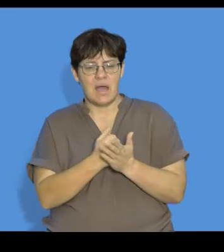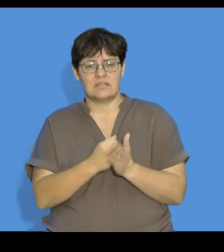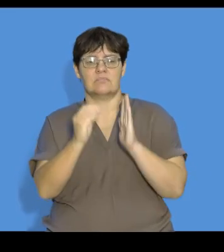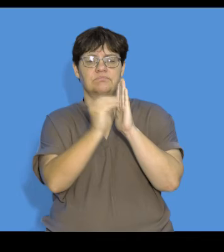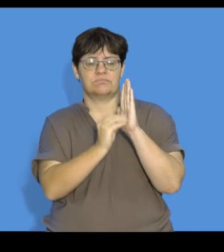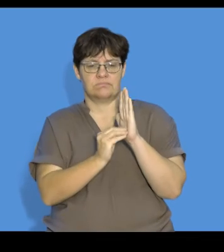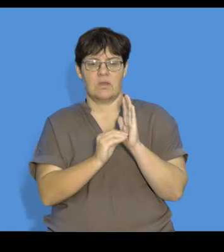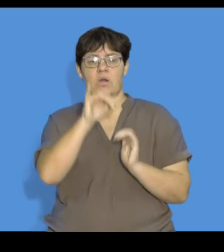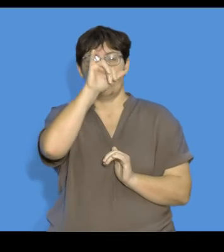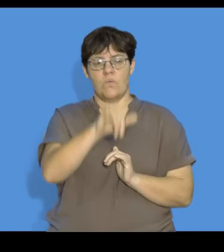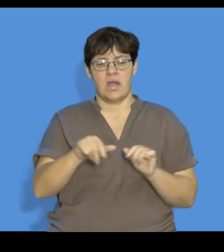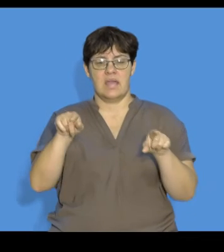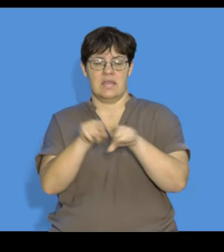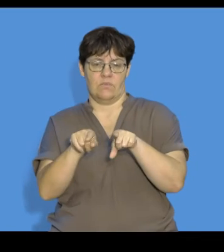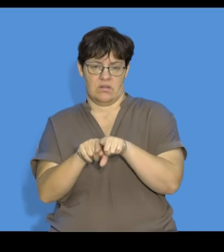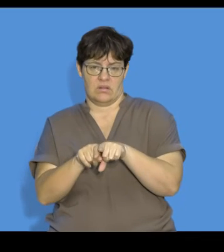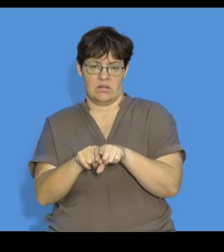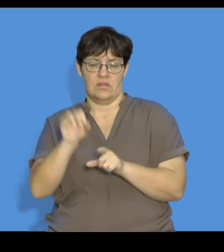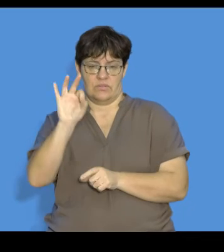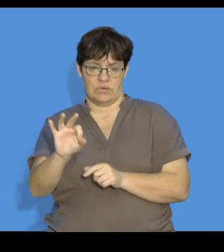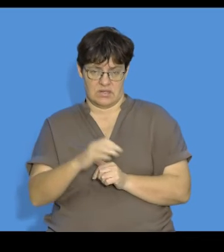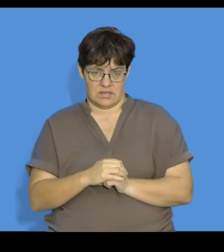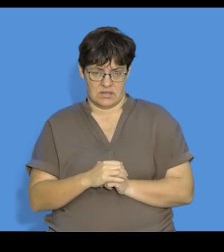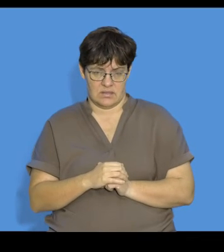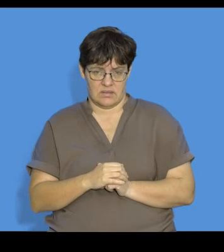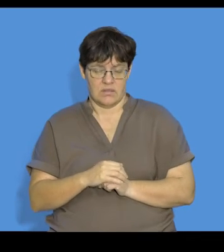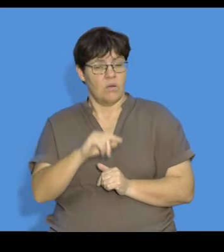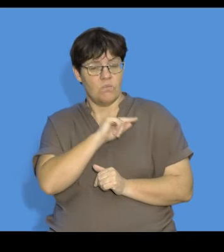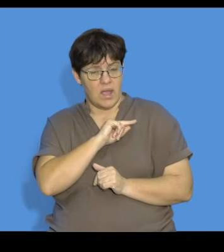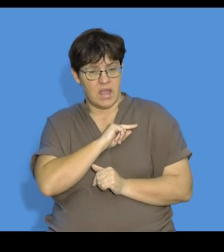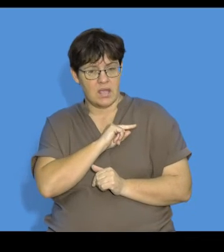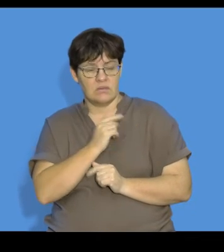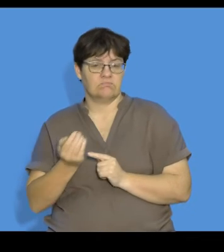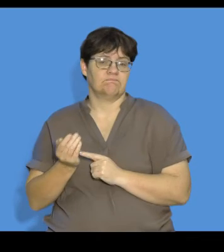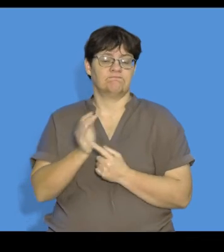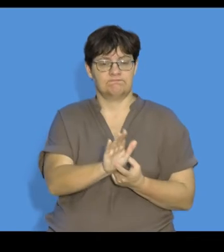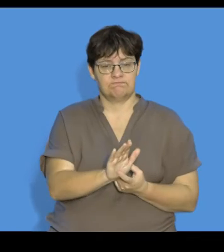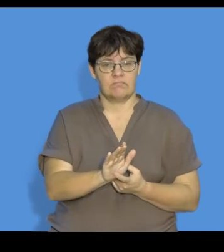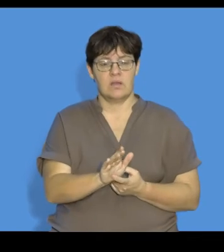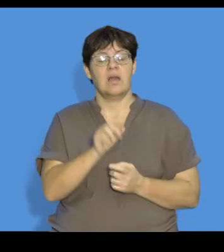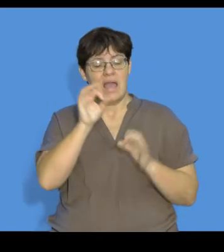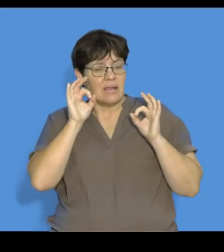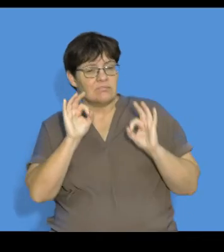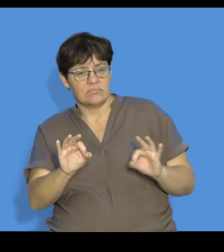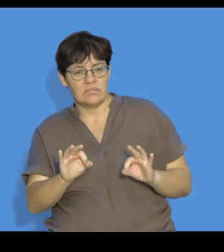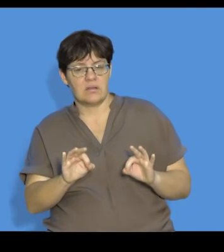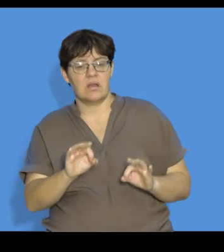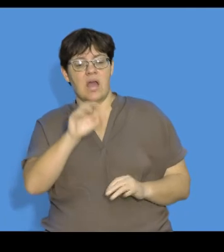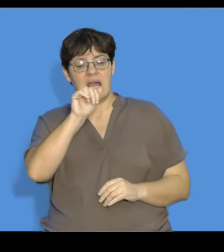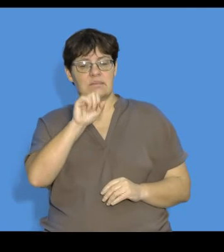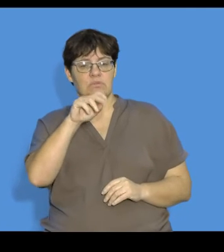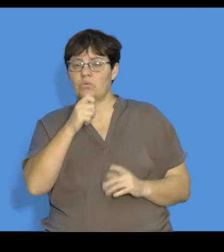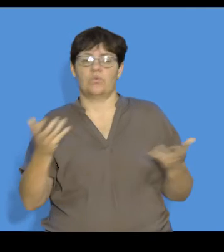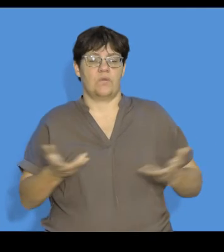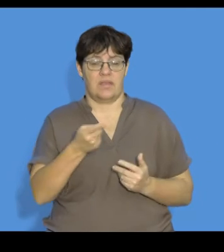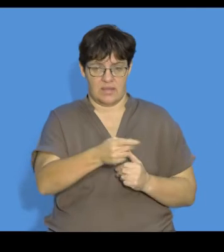must even write that y is equals to 3 in order to indicate where exactly is